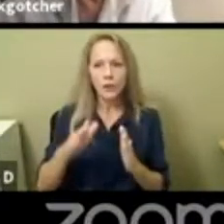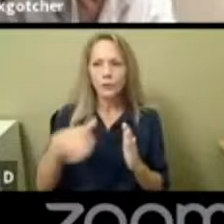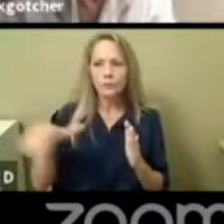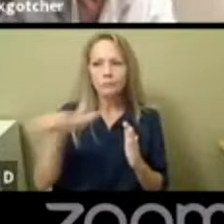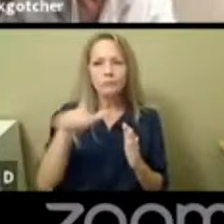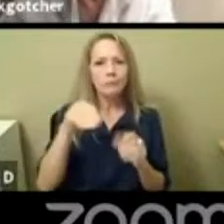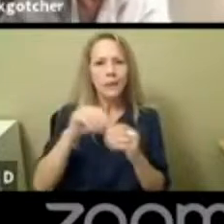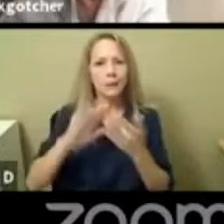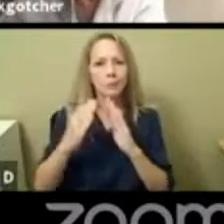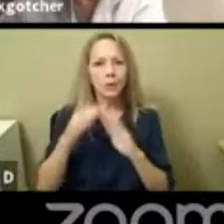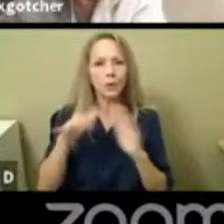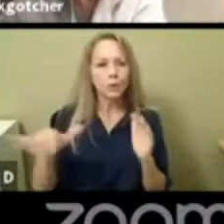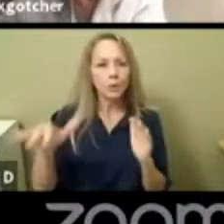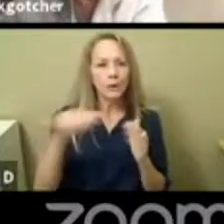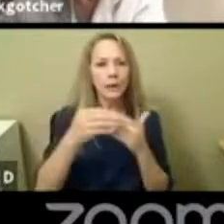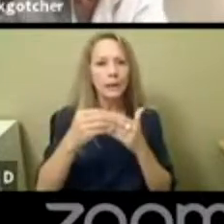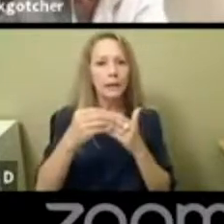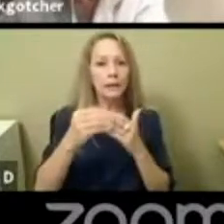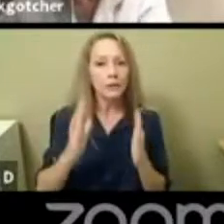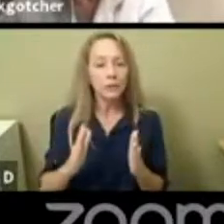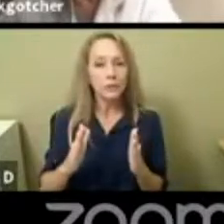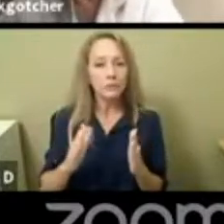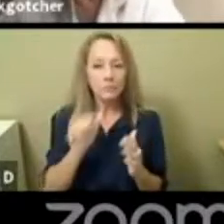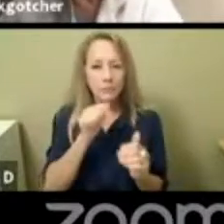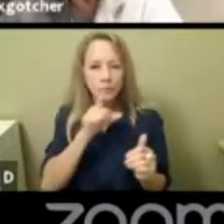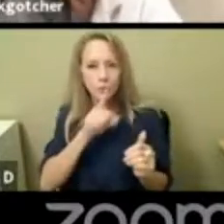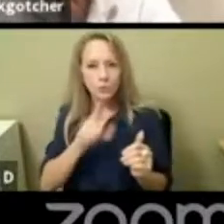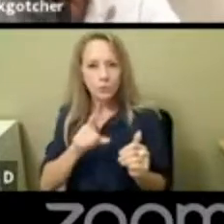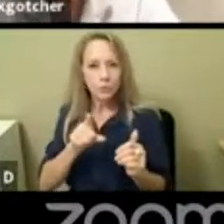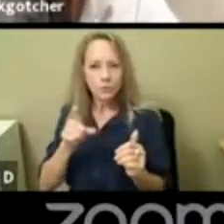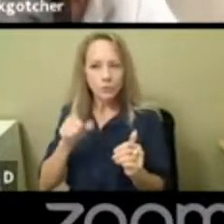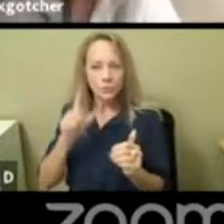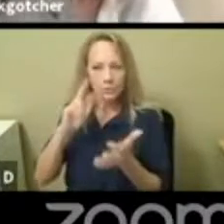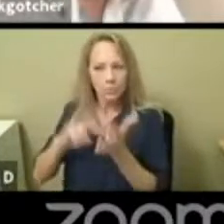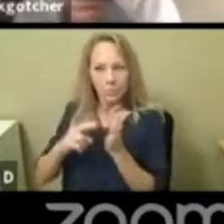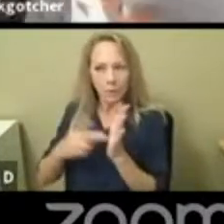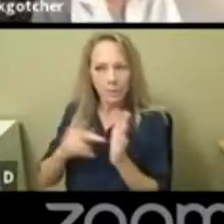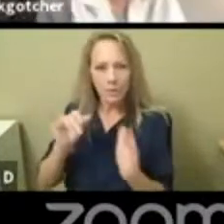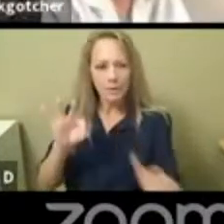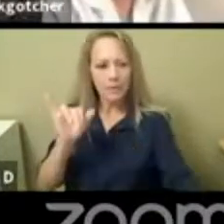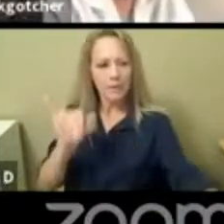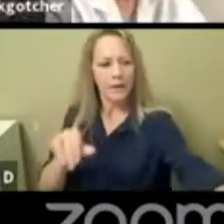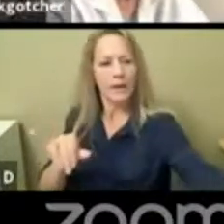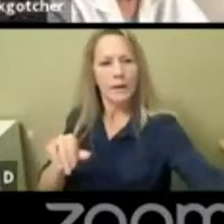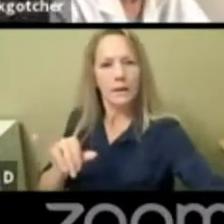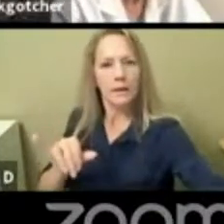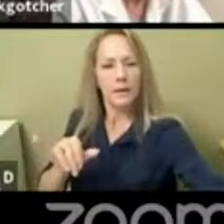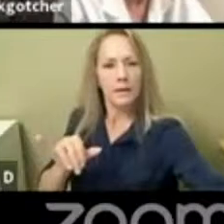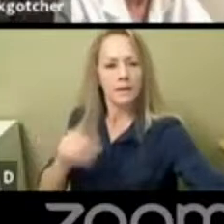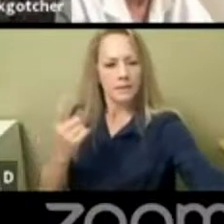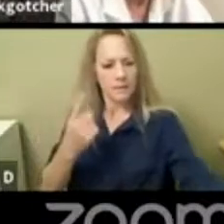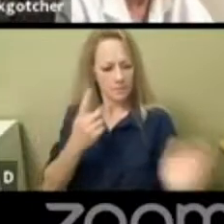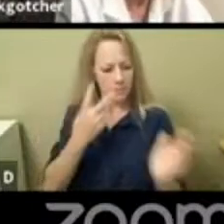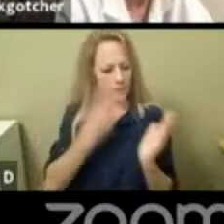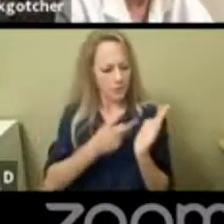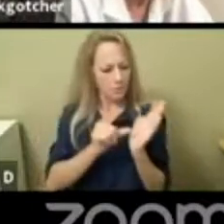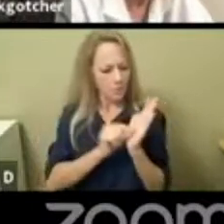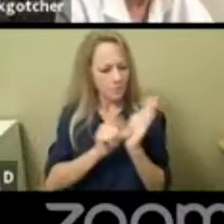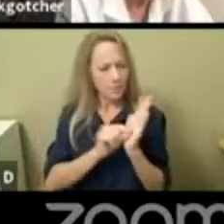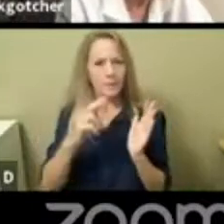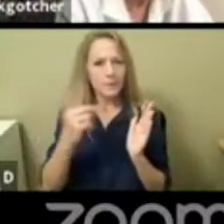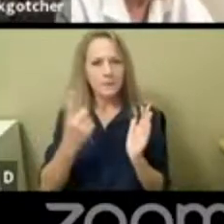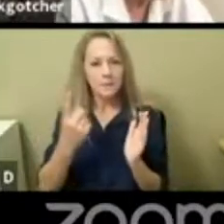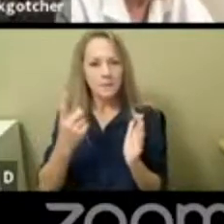I don't know if they would, I'm not really sure what the purpose of that group is. I know there was something in the paper or somewhere about them